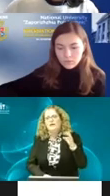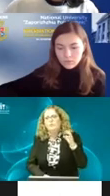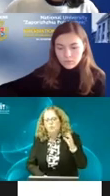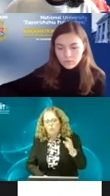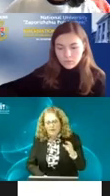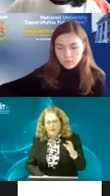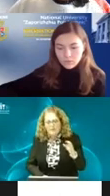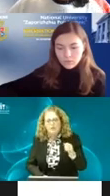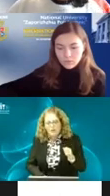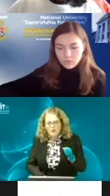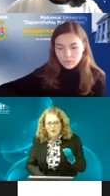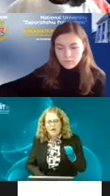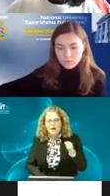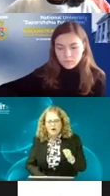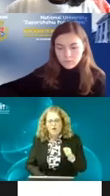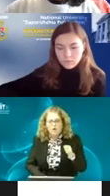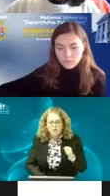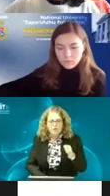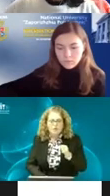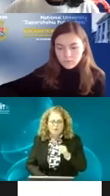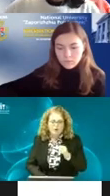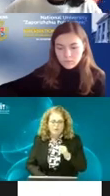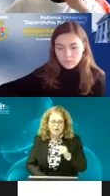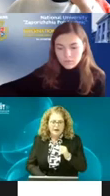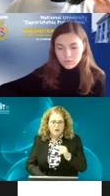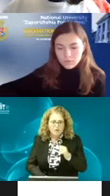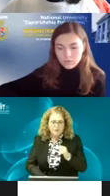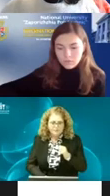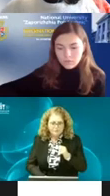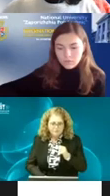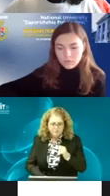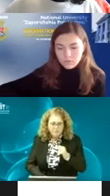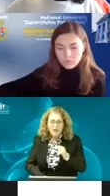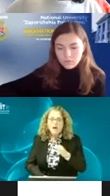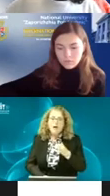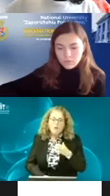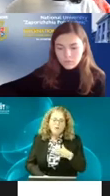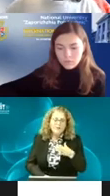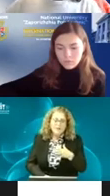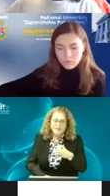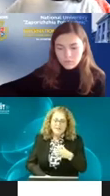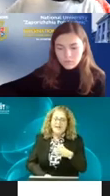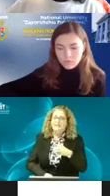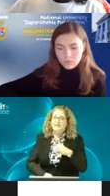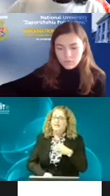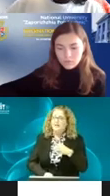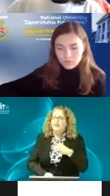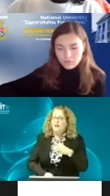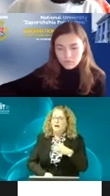these requirements that we think are crucial for the dialogue. One of the things